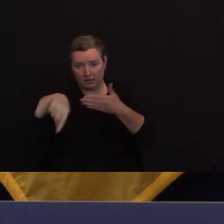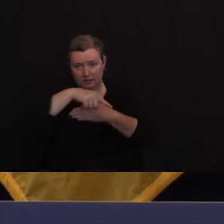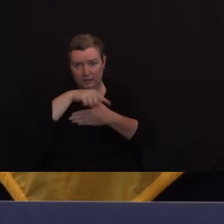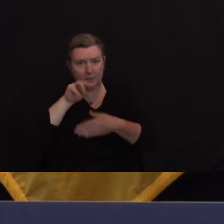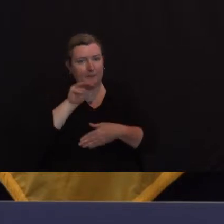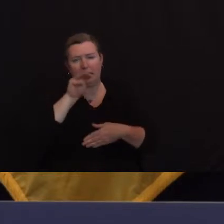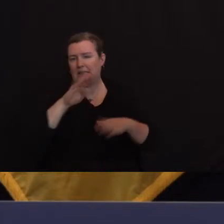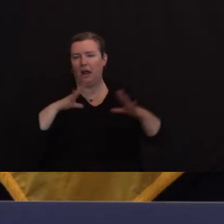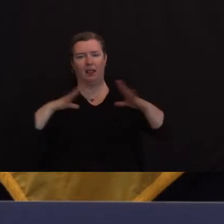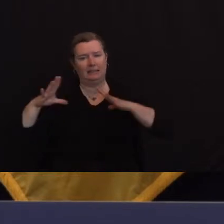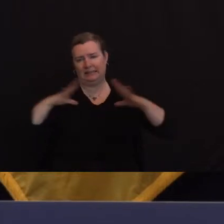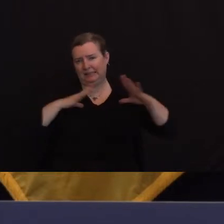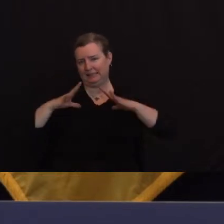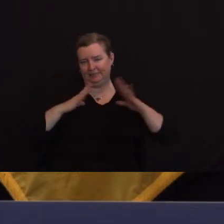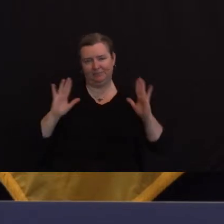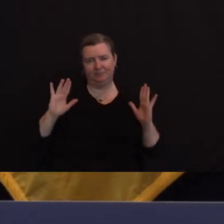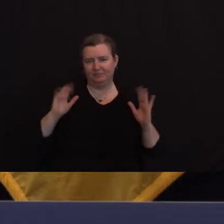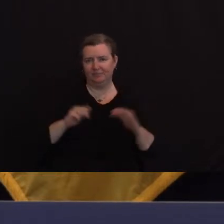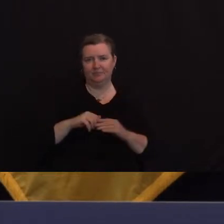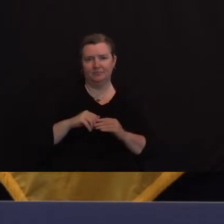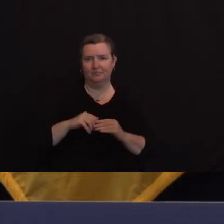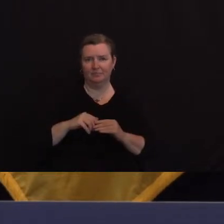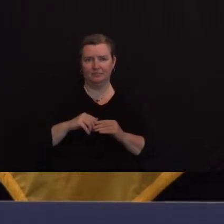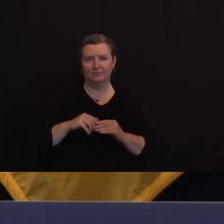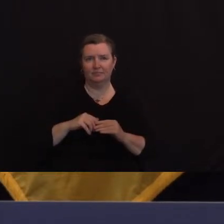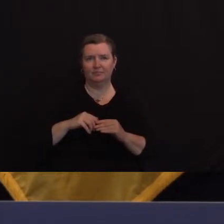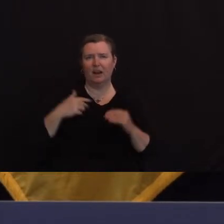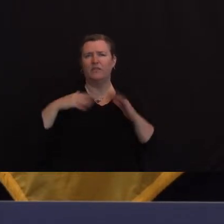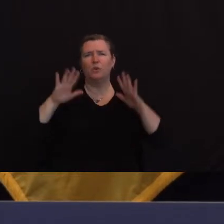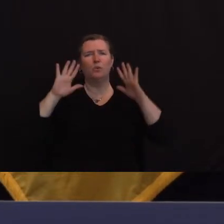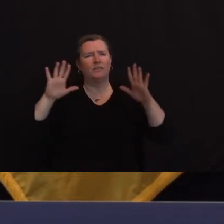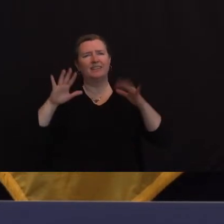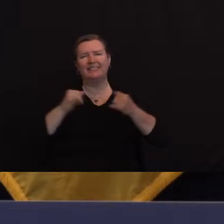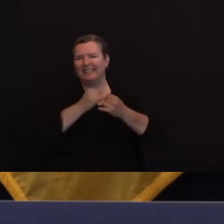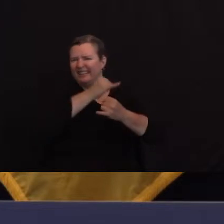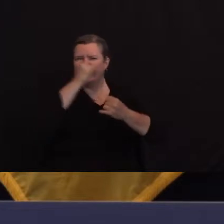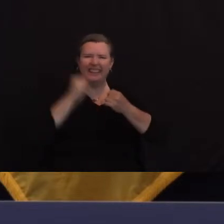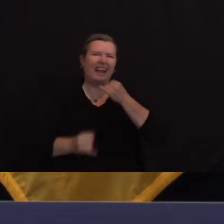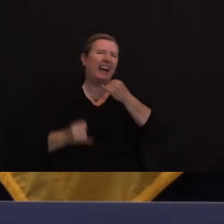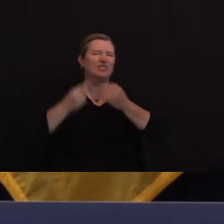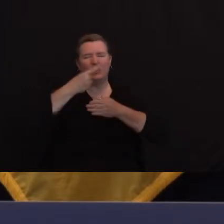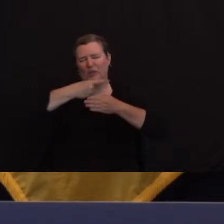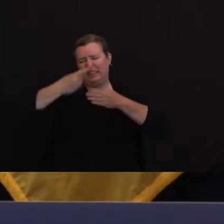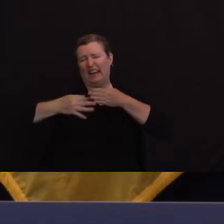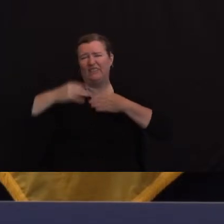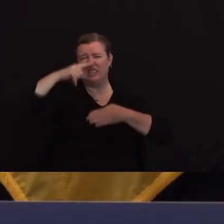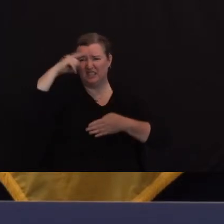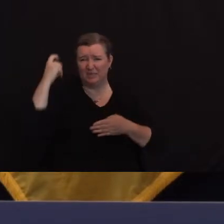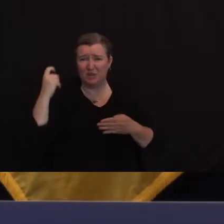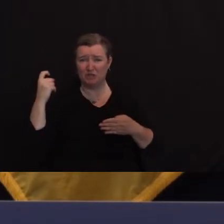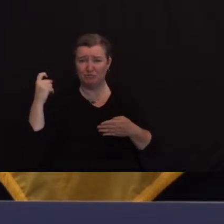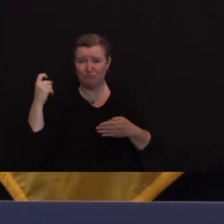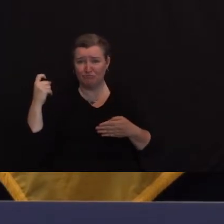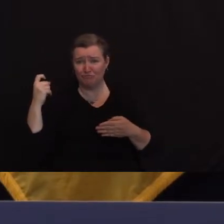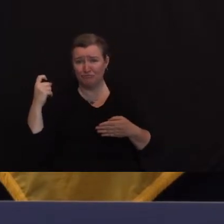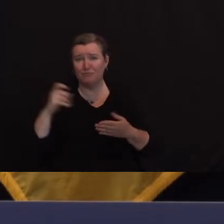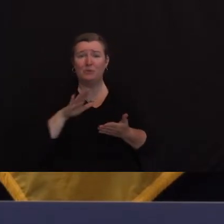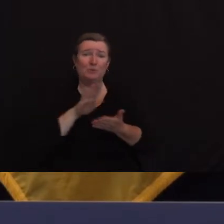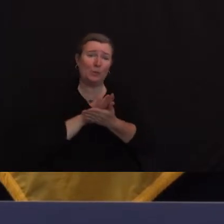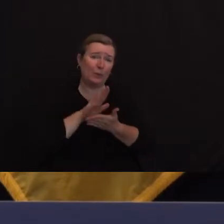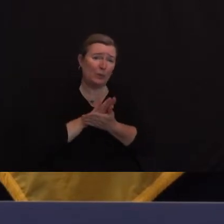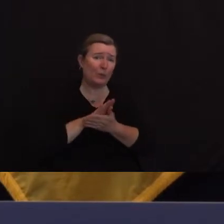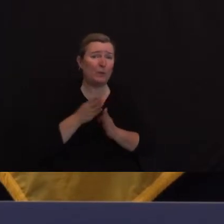everybody a great last week of summer. And in many cases with schools, whether everything from pre-K to higher